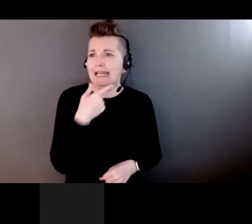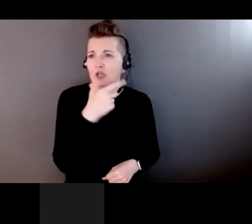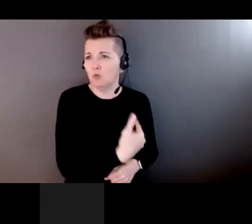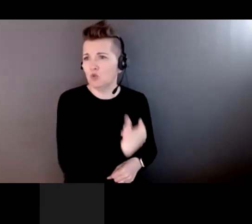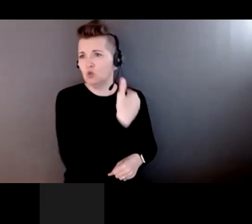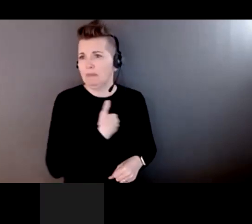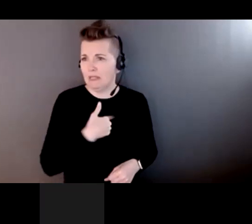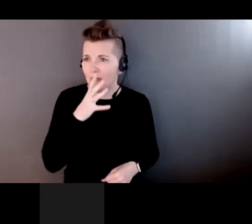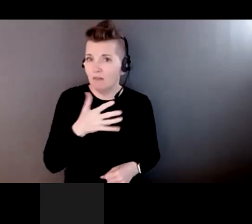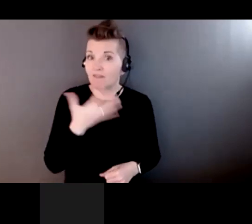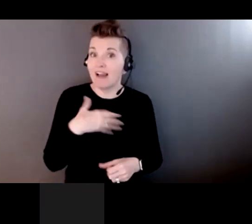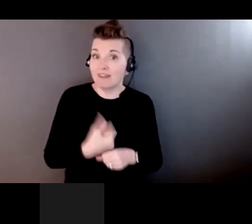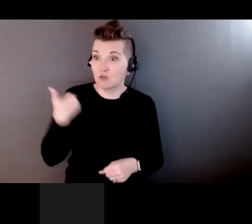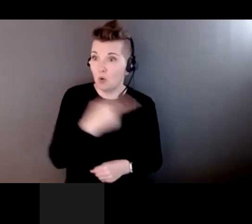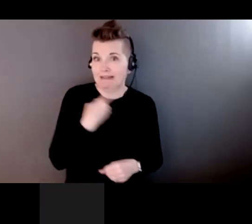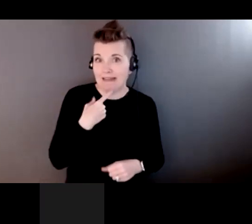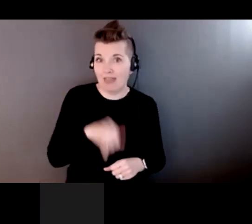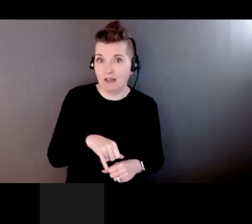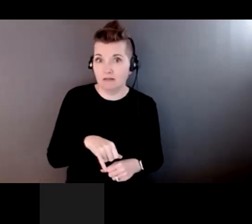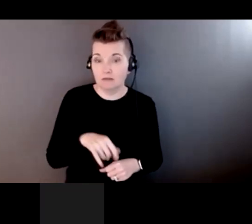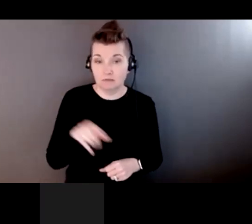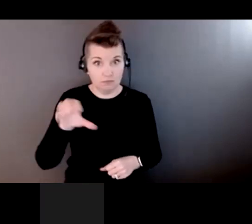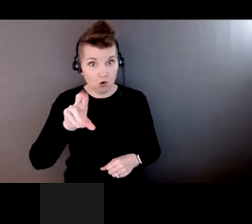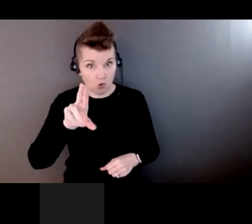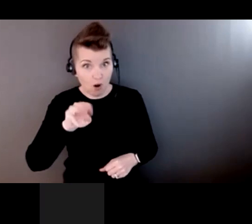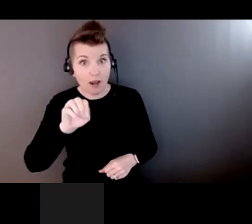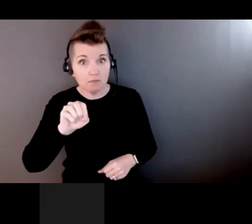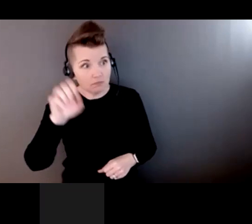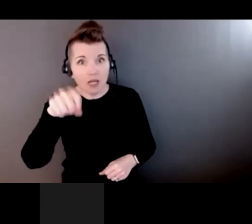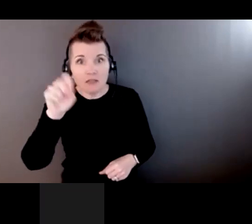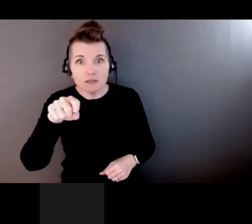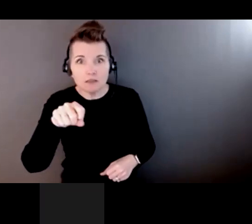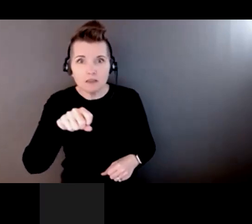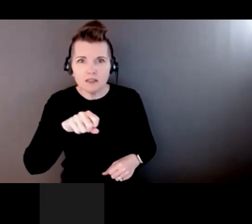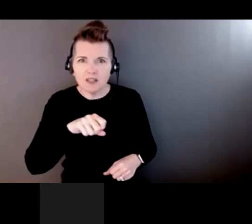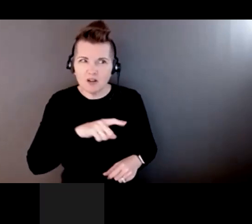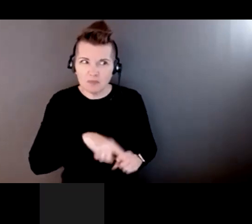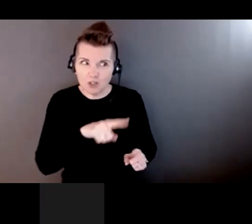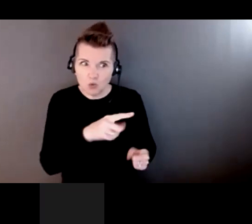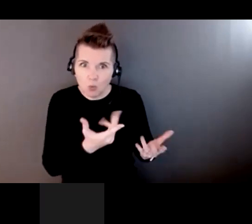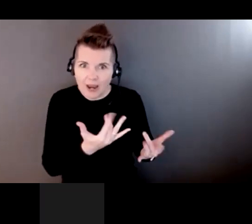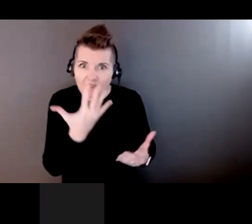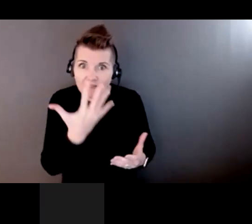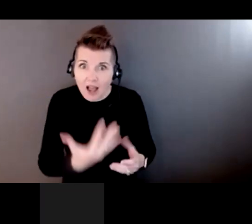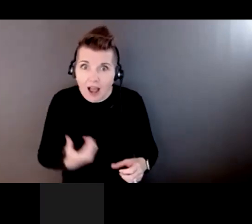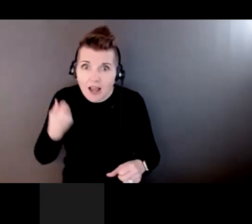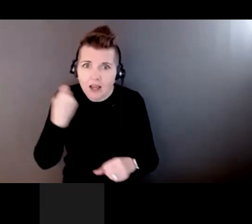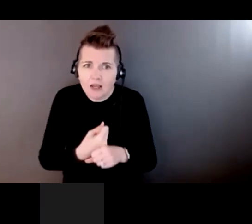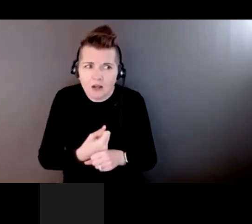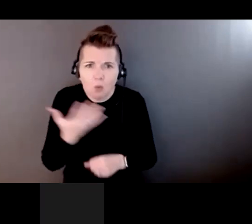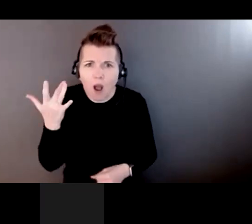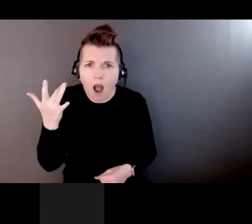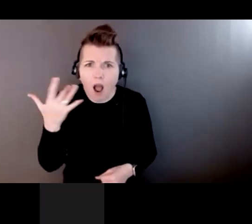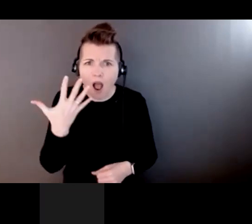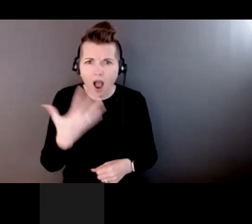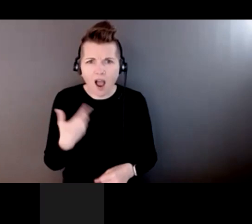ago. Certainly is a crime, but you waited on it 5 years. Unless there's a really good reason why you waited on it 5 years, people are